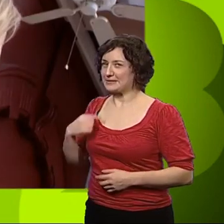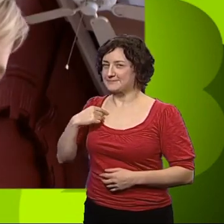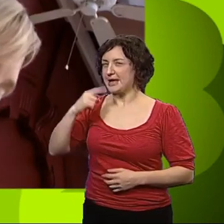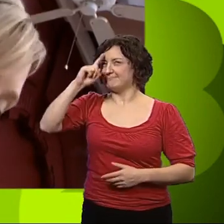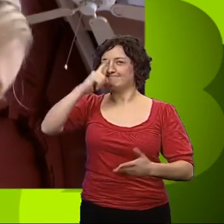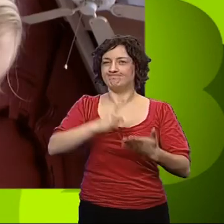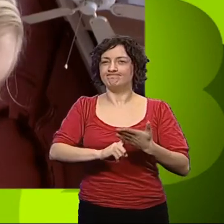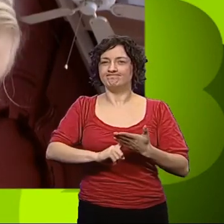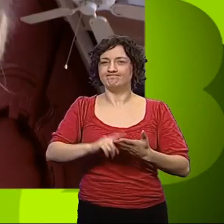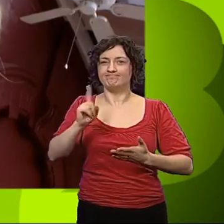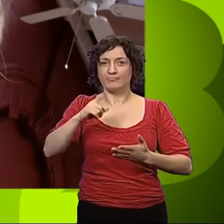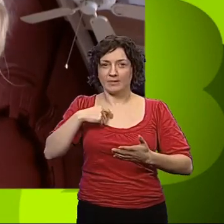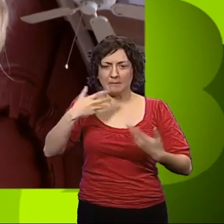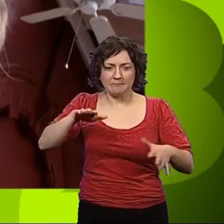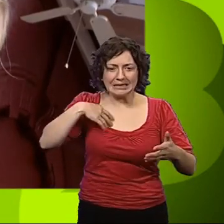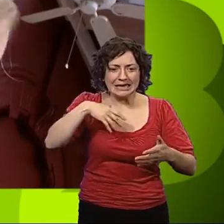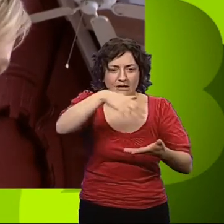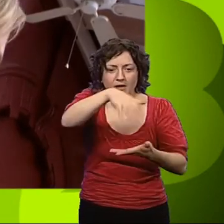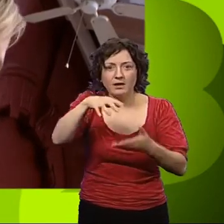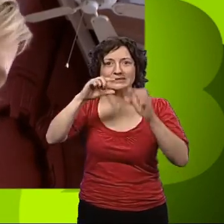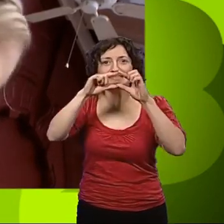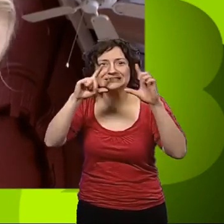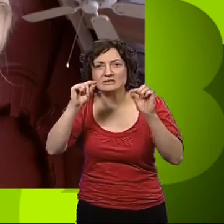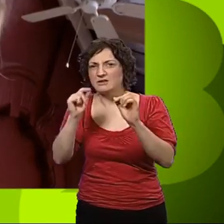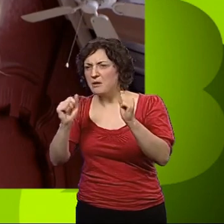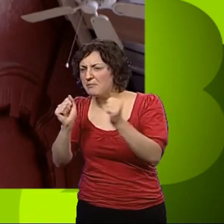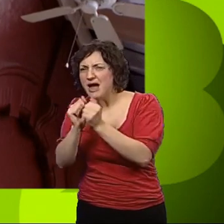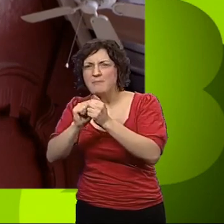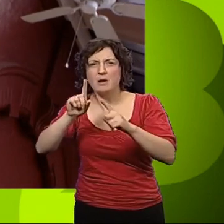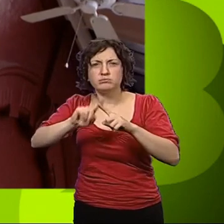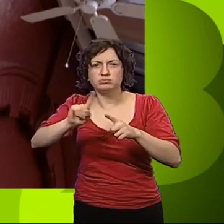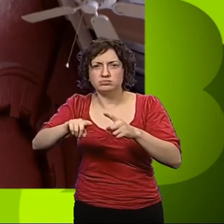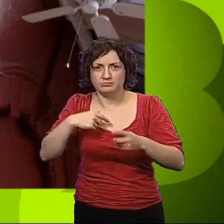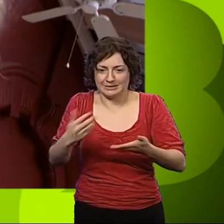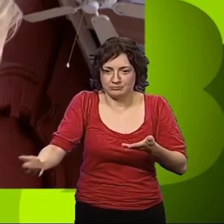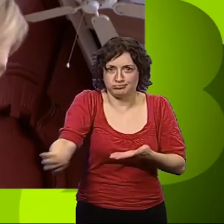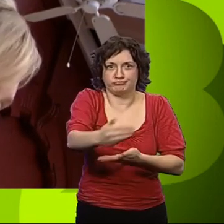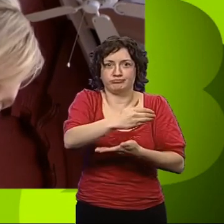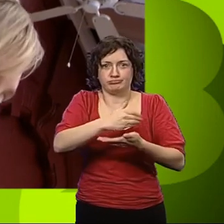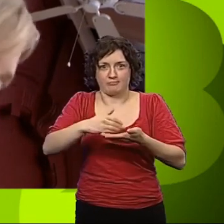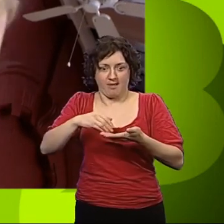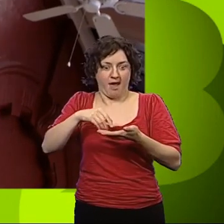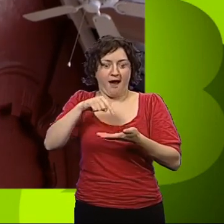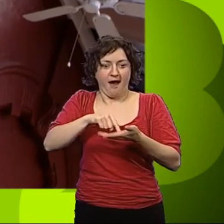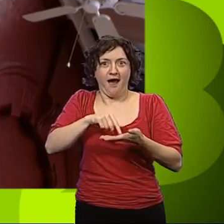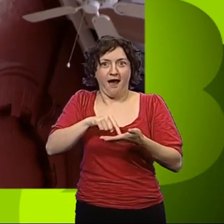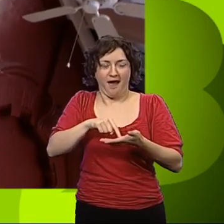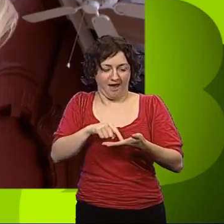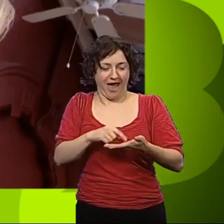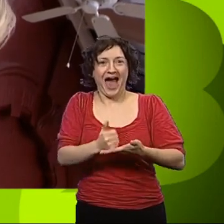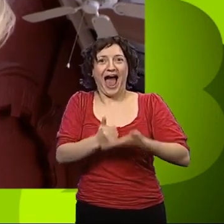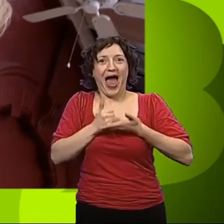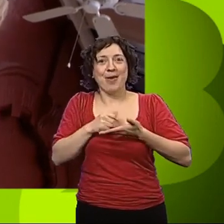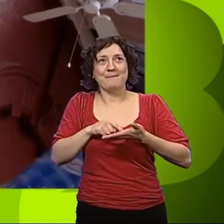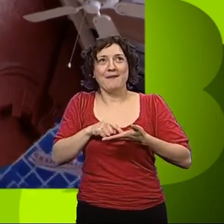decided to use all the tickets and the paper that I've collected today to make a collage of all the sights I've seen in Blackpool. That way, I'll be able to remember